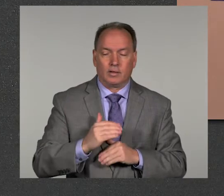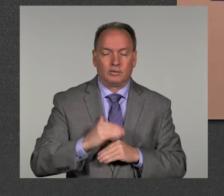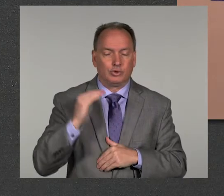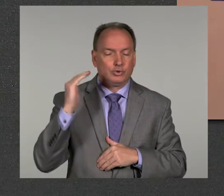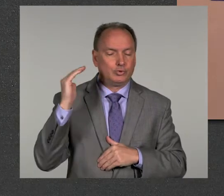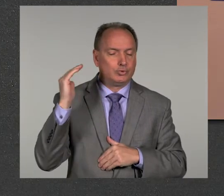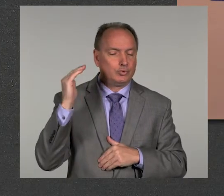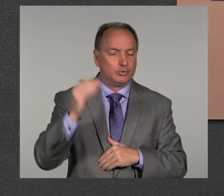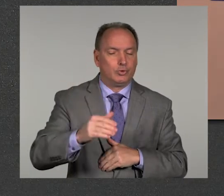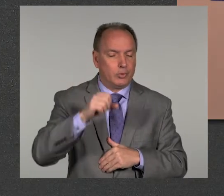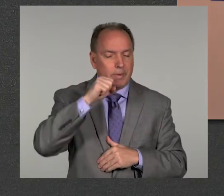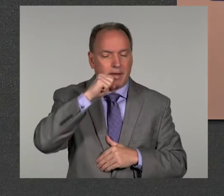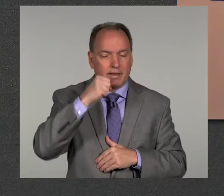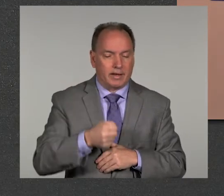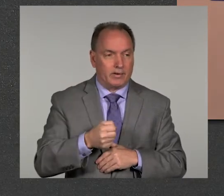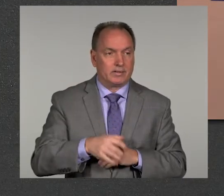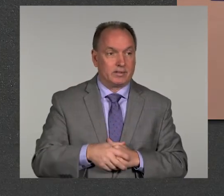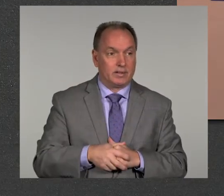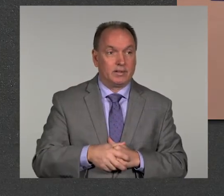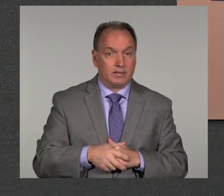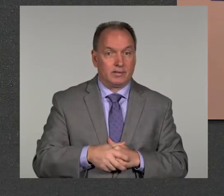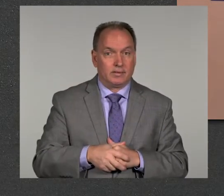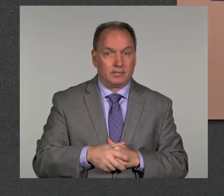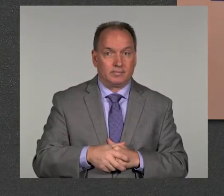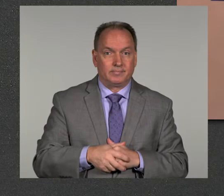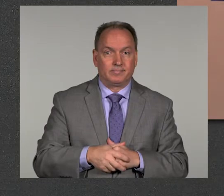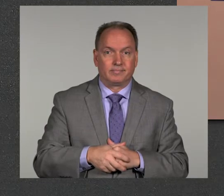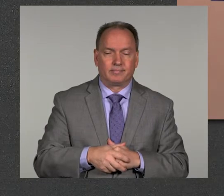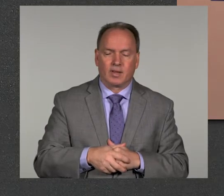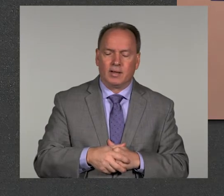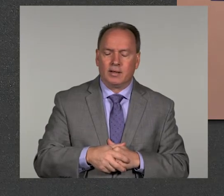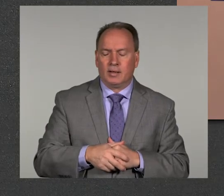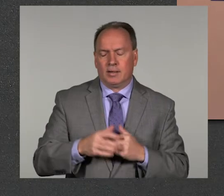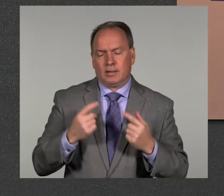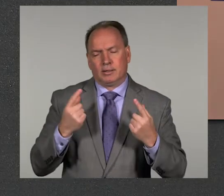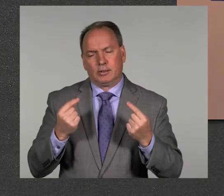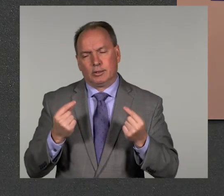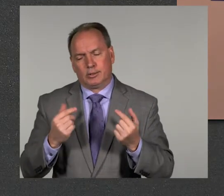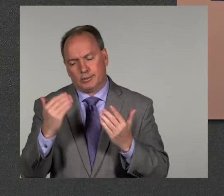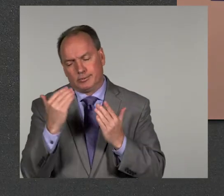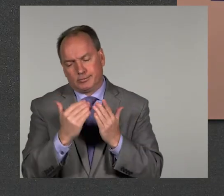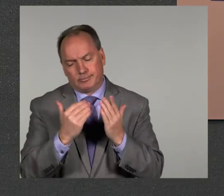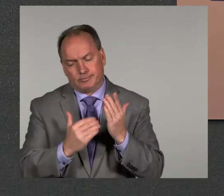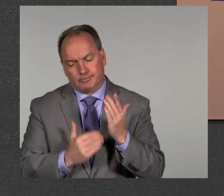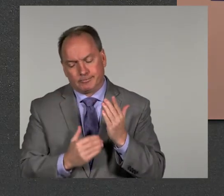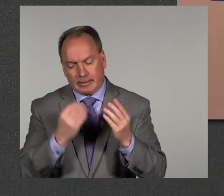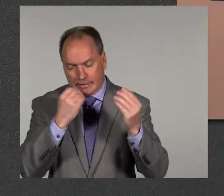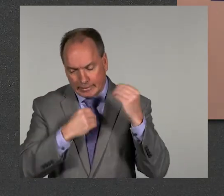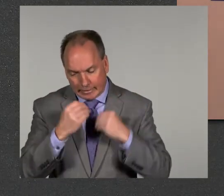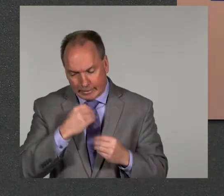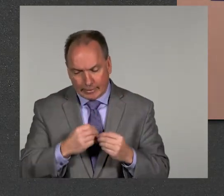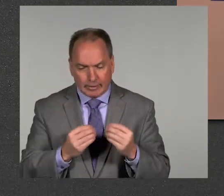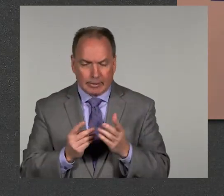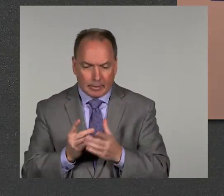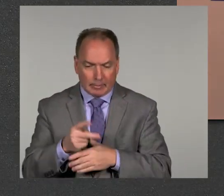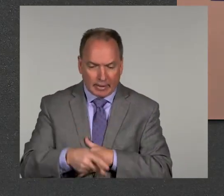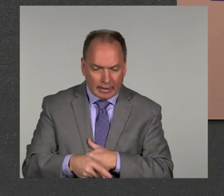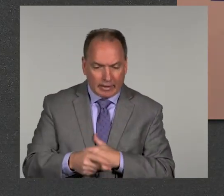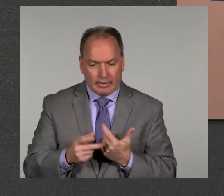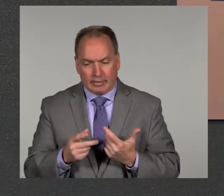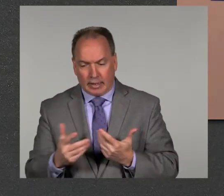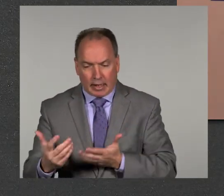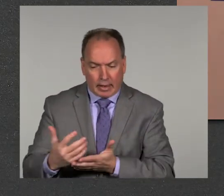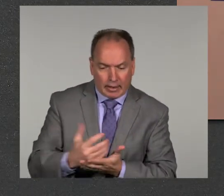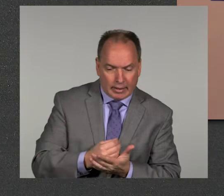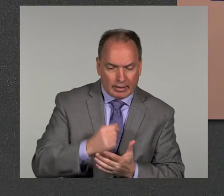Too many carrots. To do. Eat carrots, plant carrots, collect